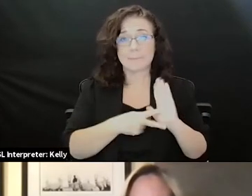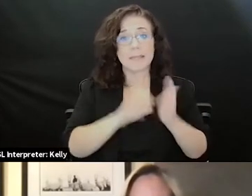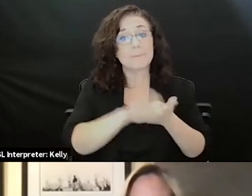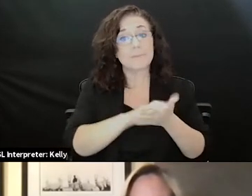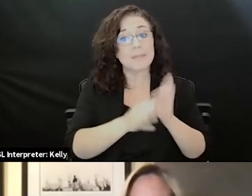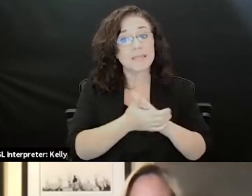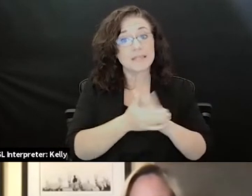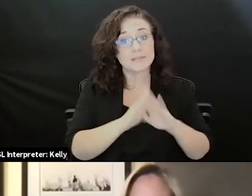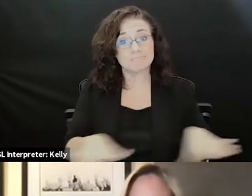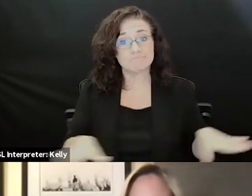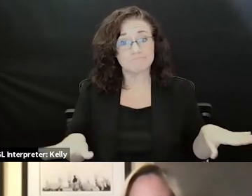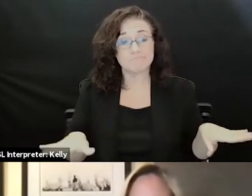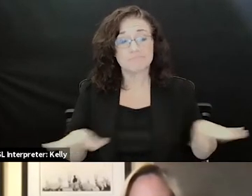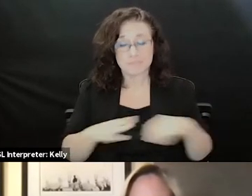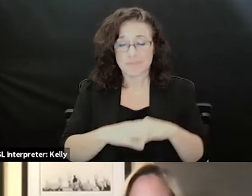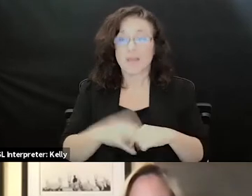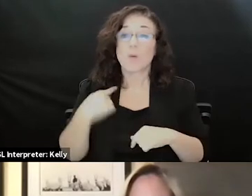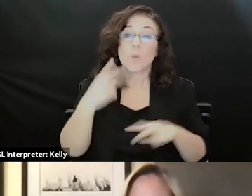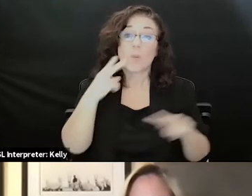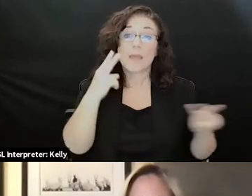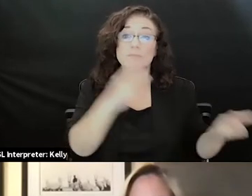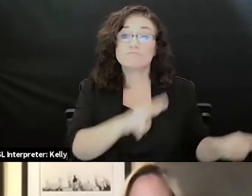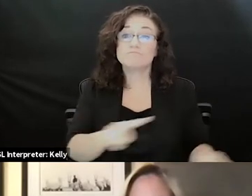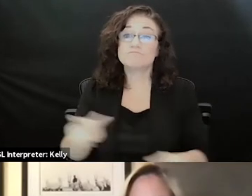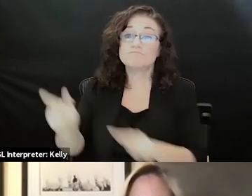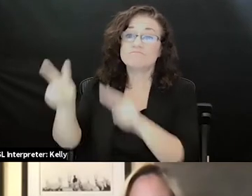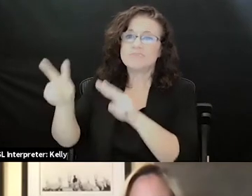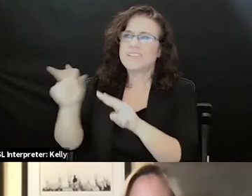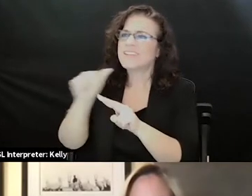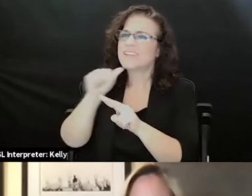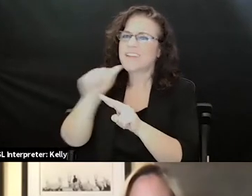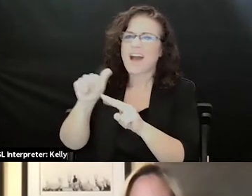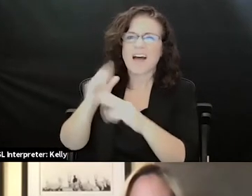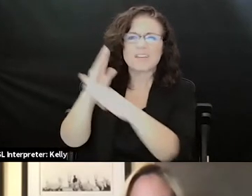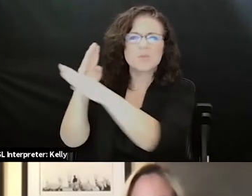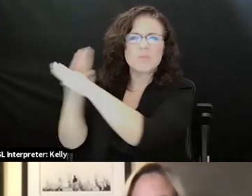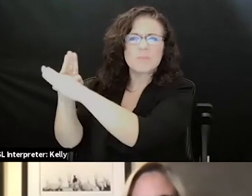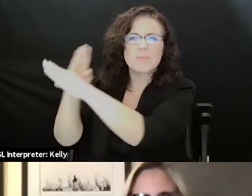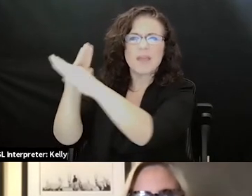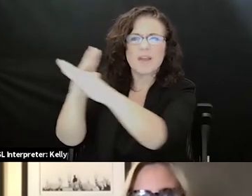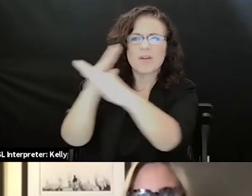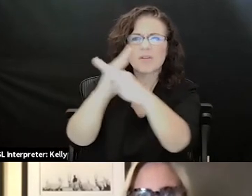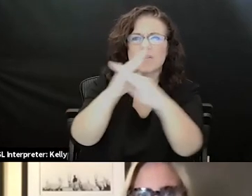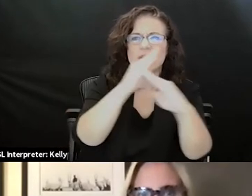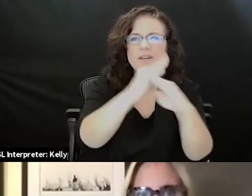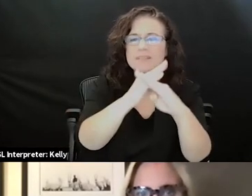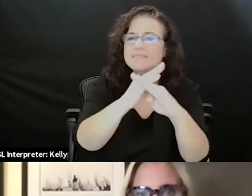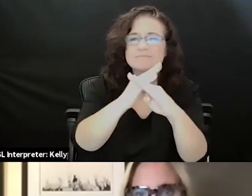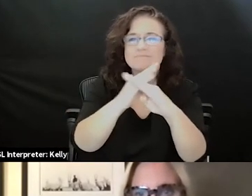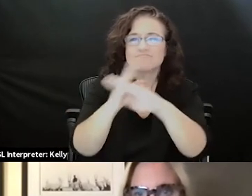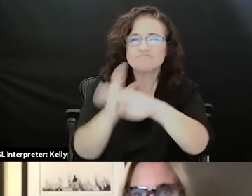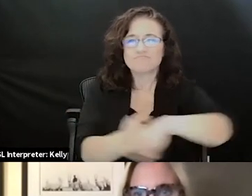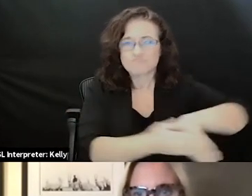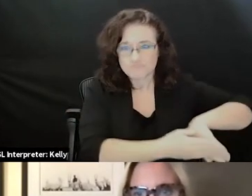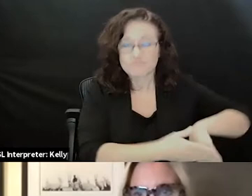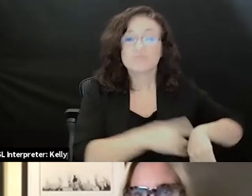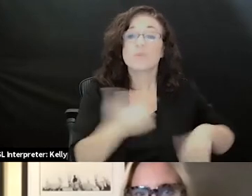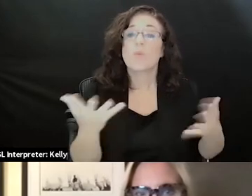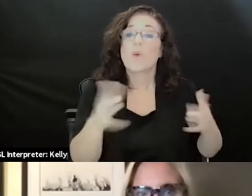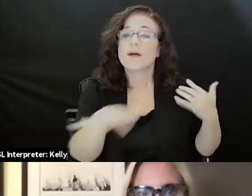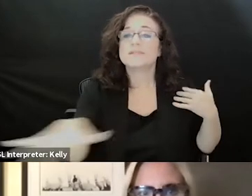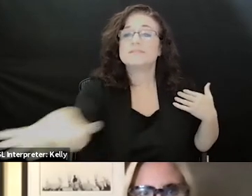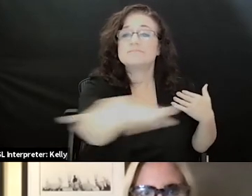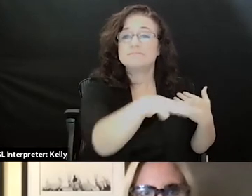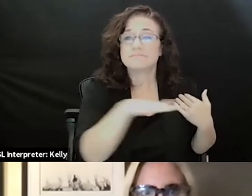and so we lift our gazes not to what stands between us but what stands before us we close the